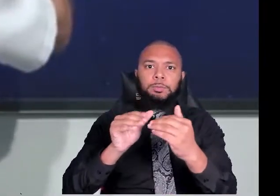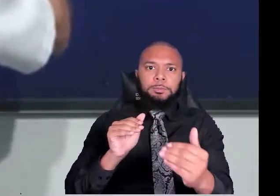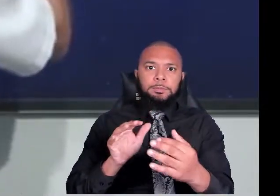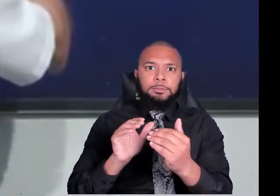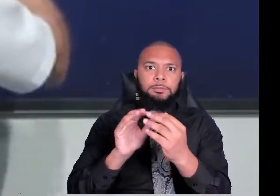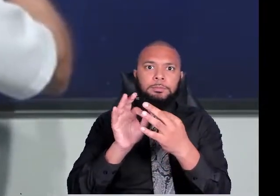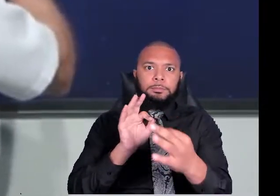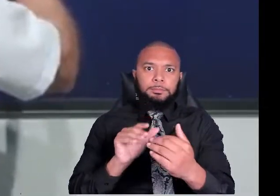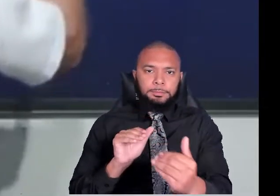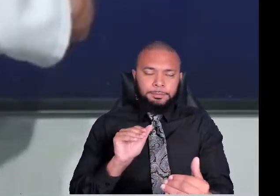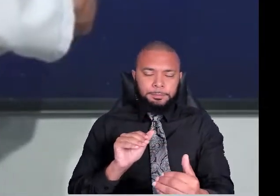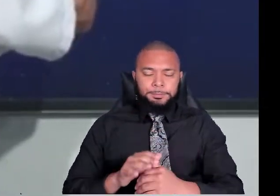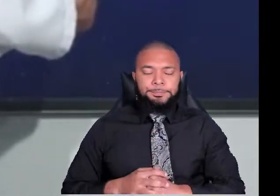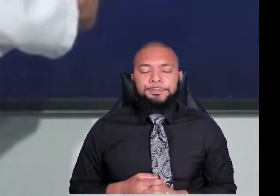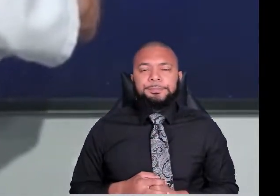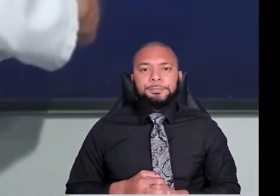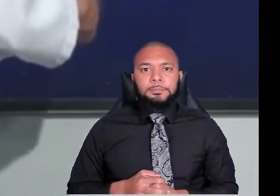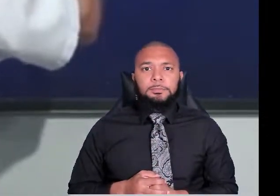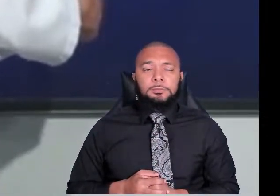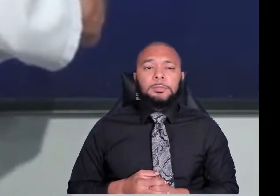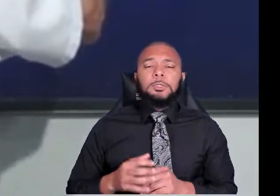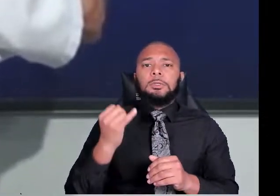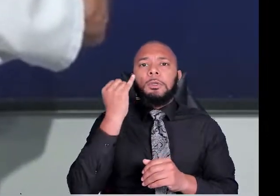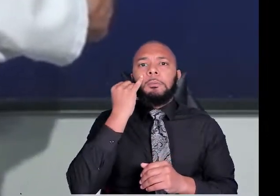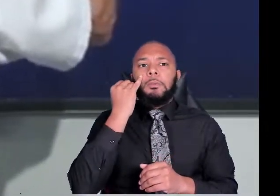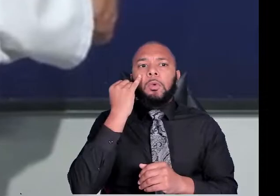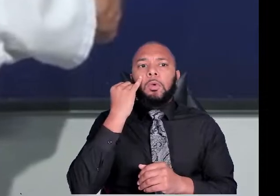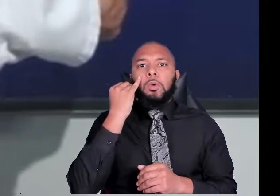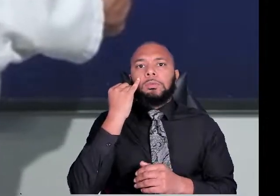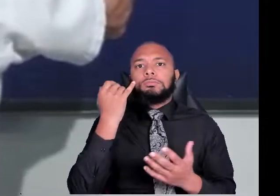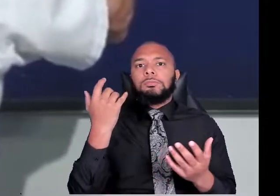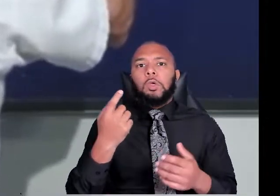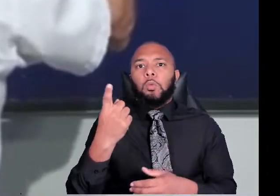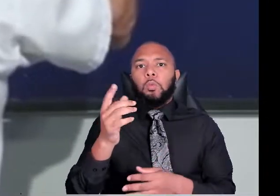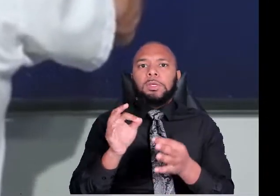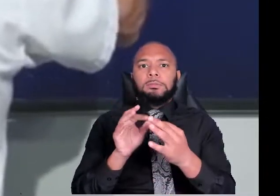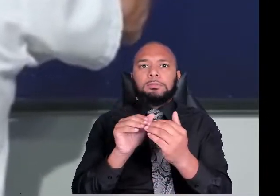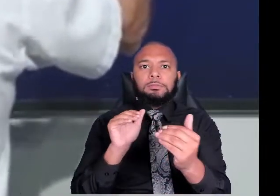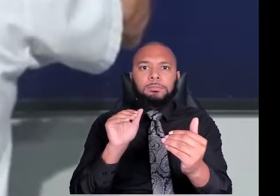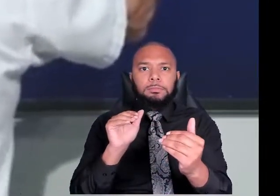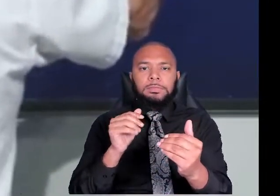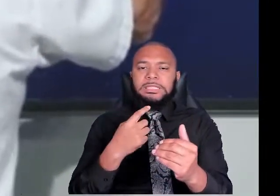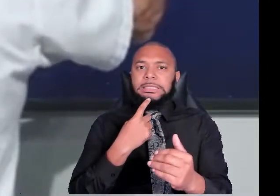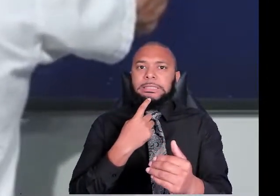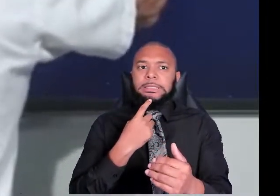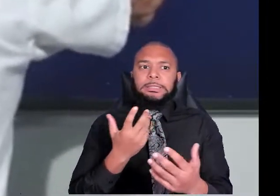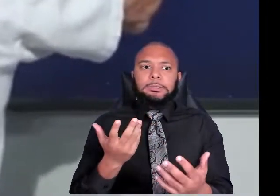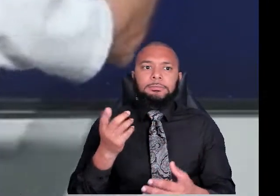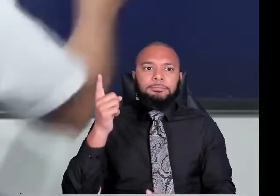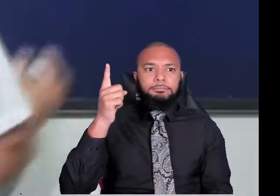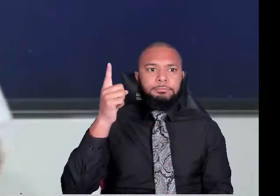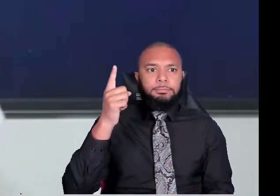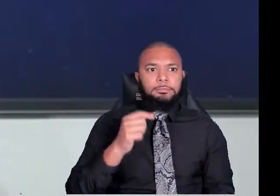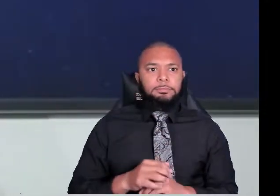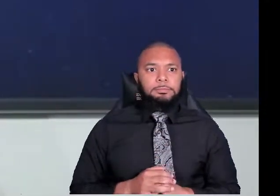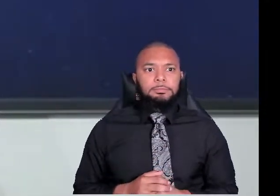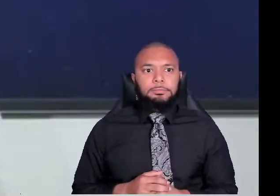Suppose my first line is 2x plus 3y equals